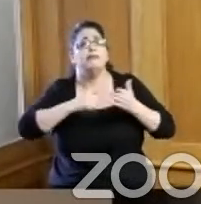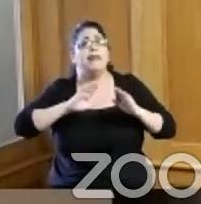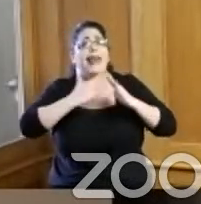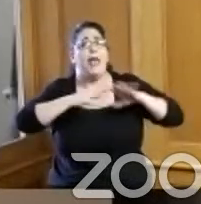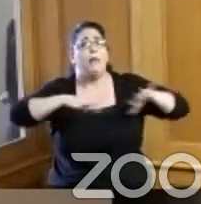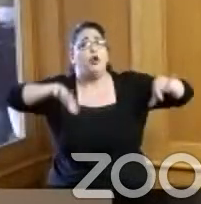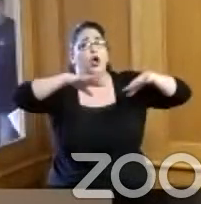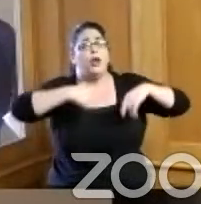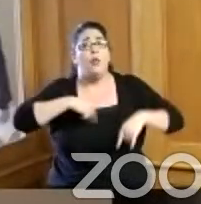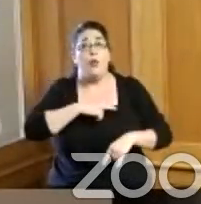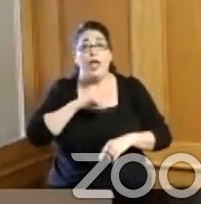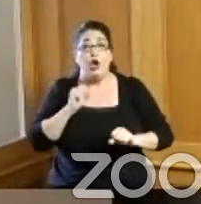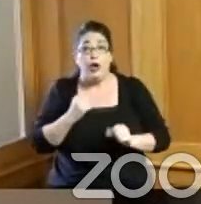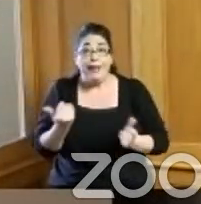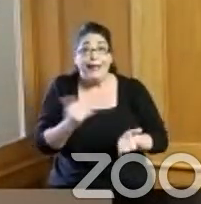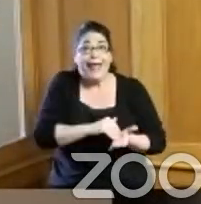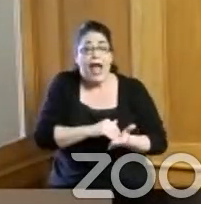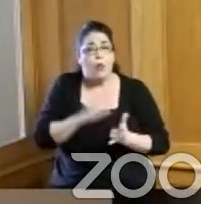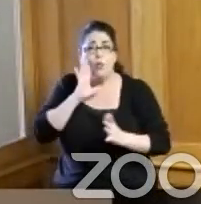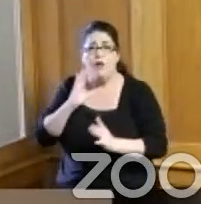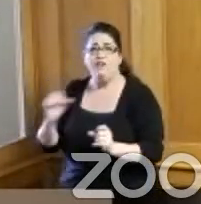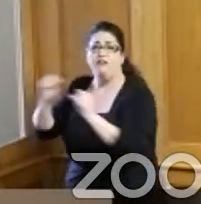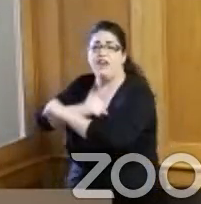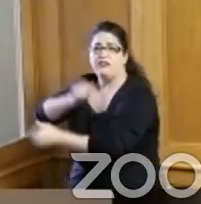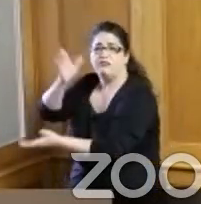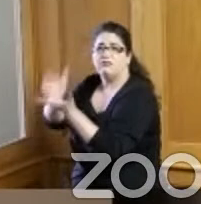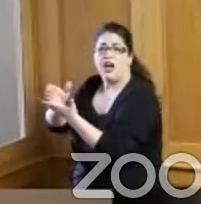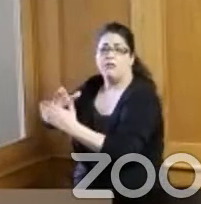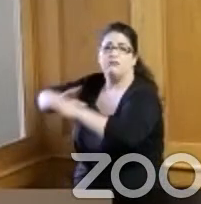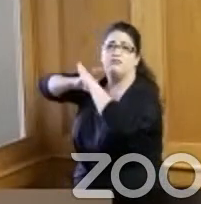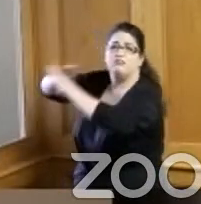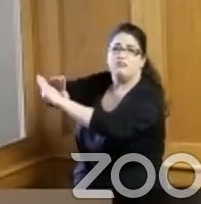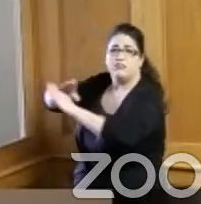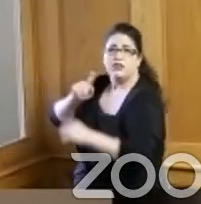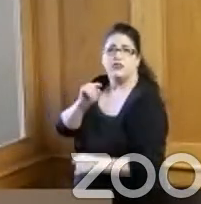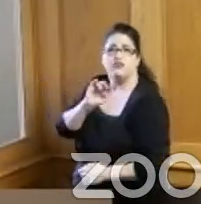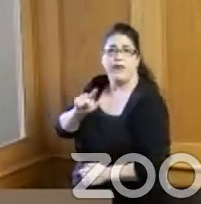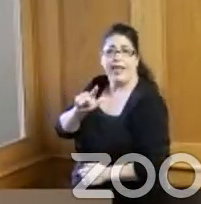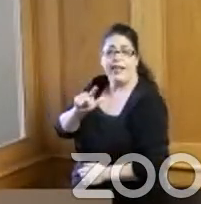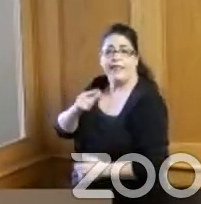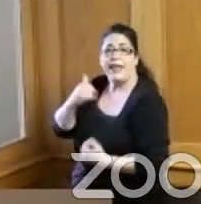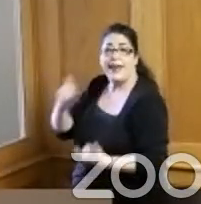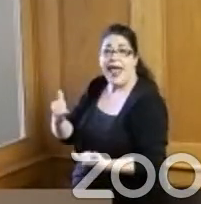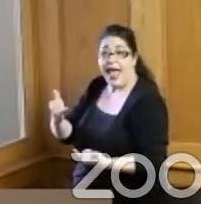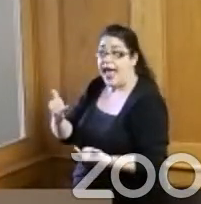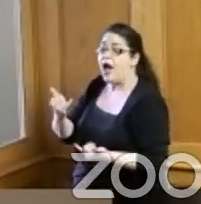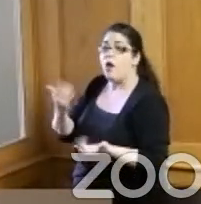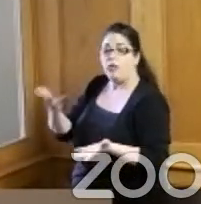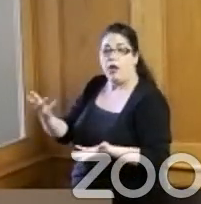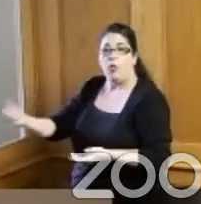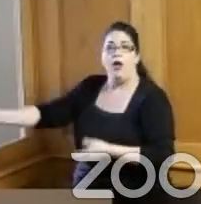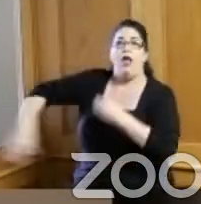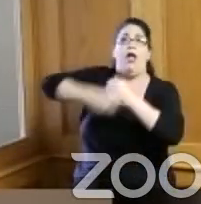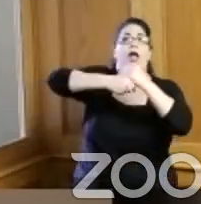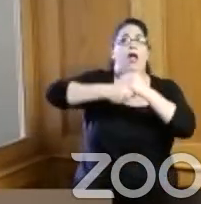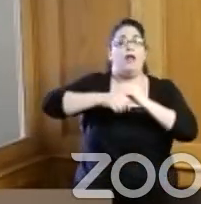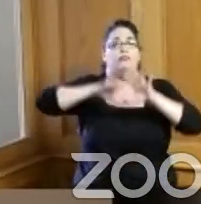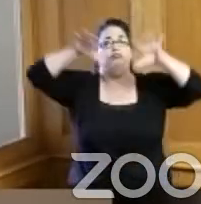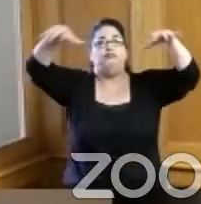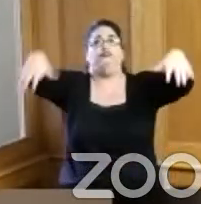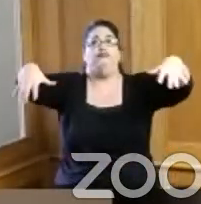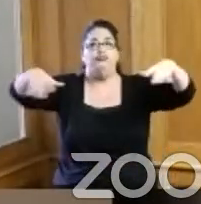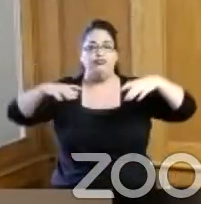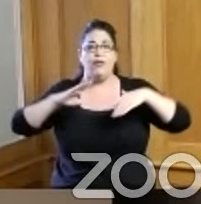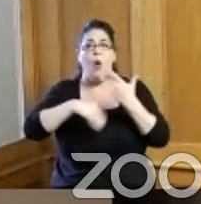again, we would have fought that trail to the death. And now they want to drop this